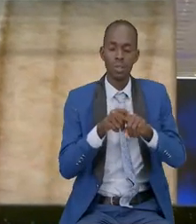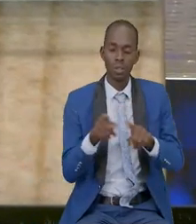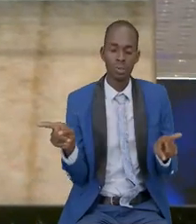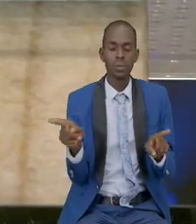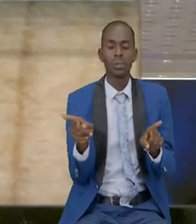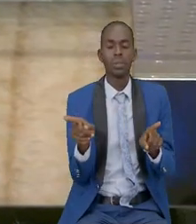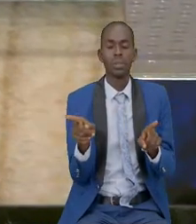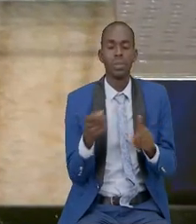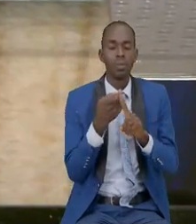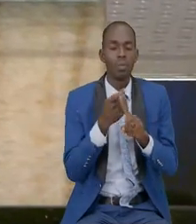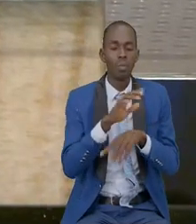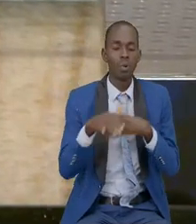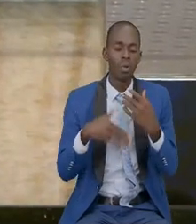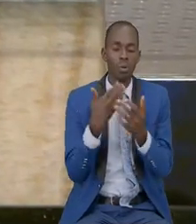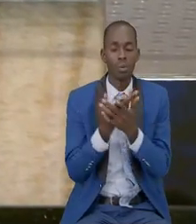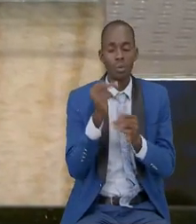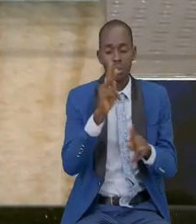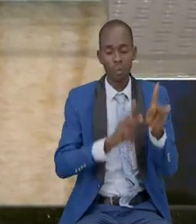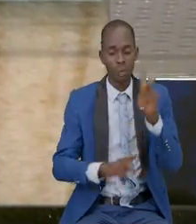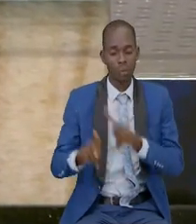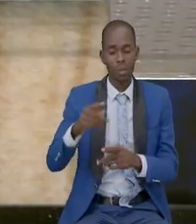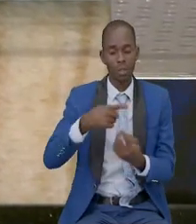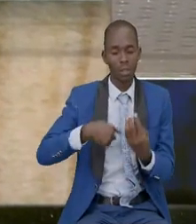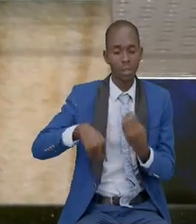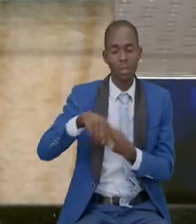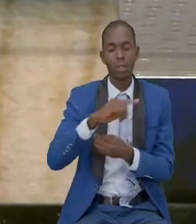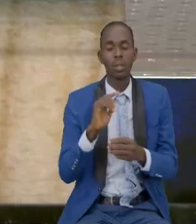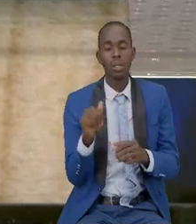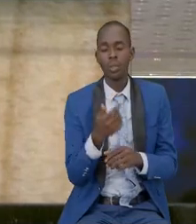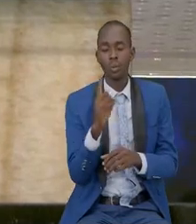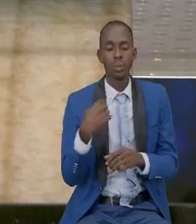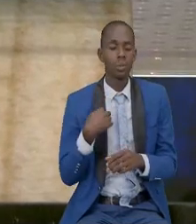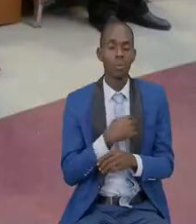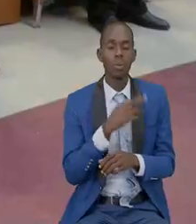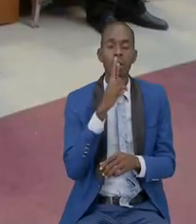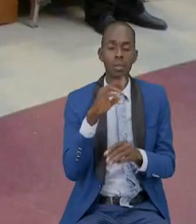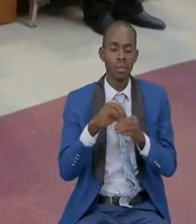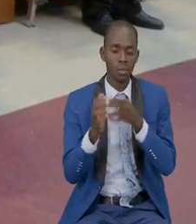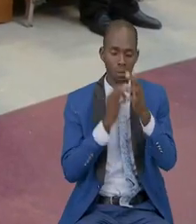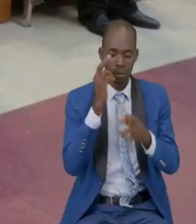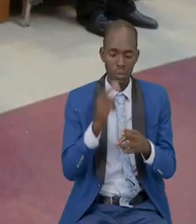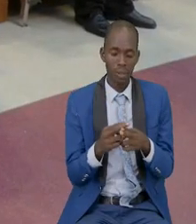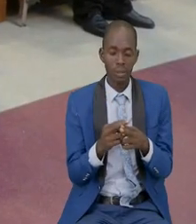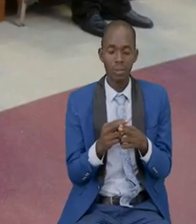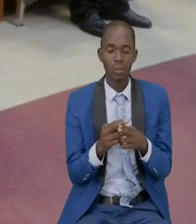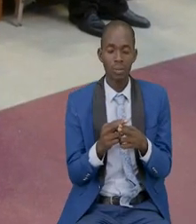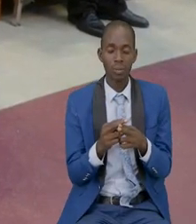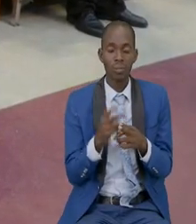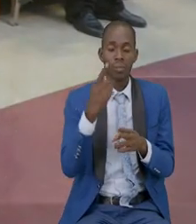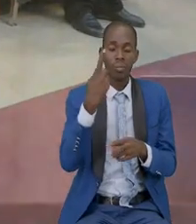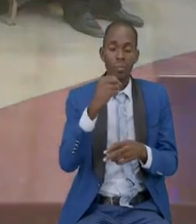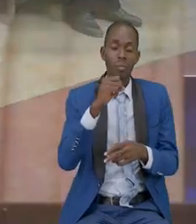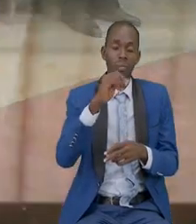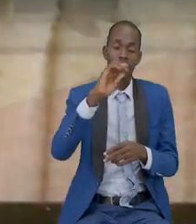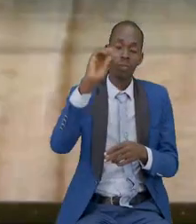distinct from all the people around, anywhere we are, in Jesus' name. The